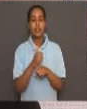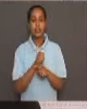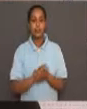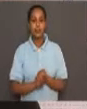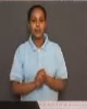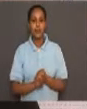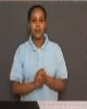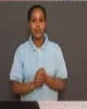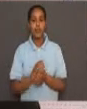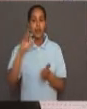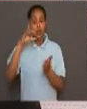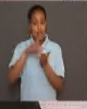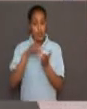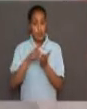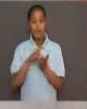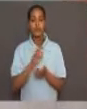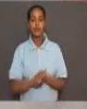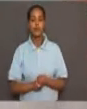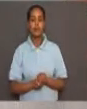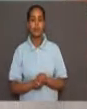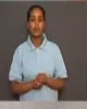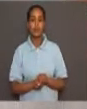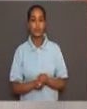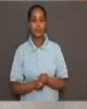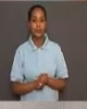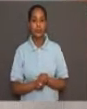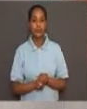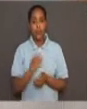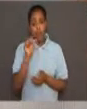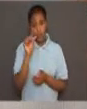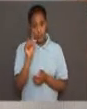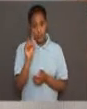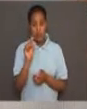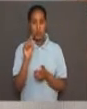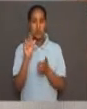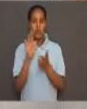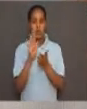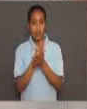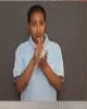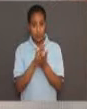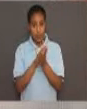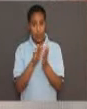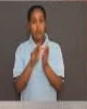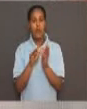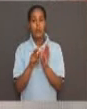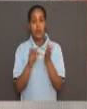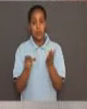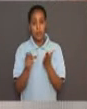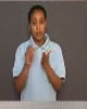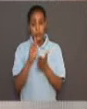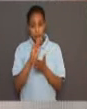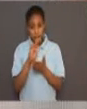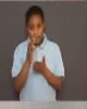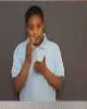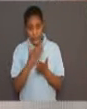exercise to review them. On a piece of notebook paper, please list